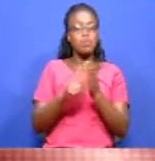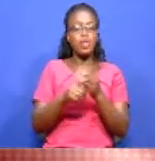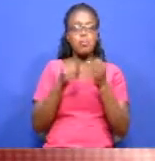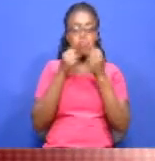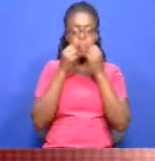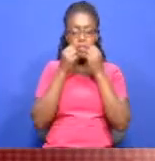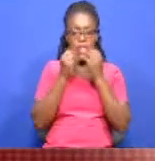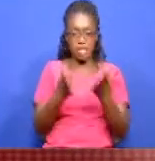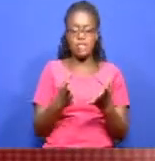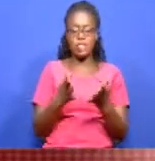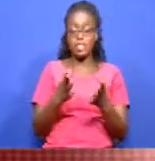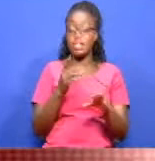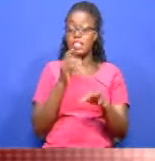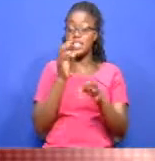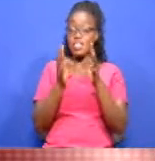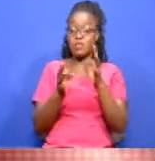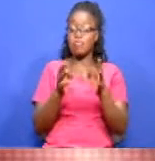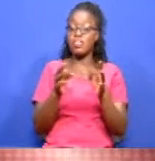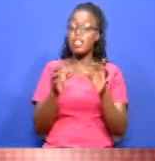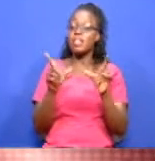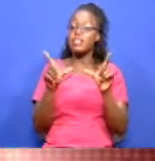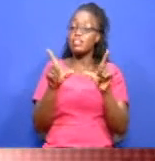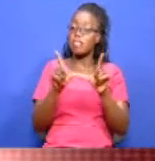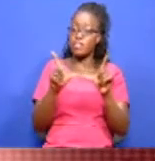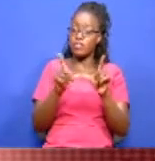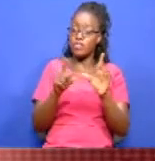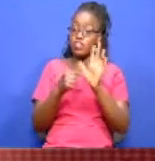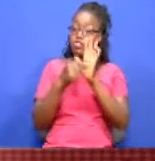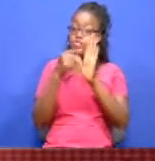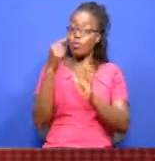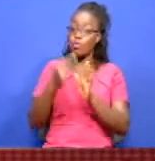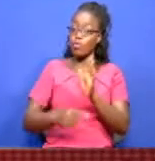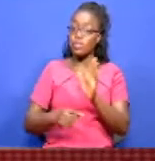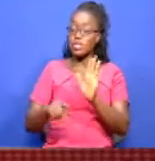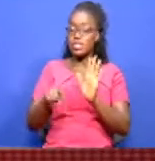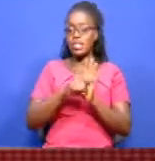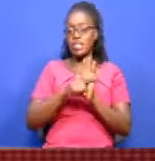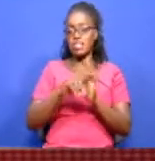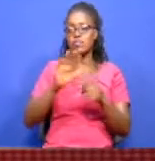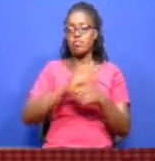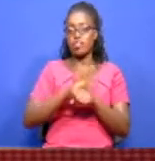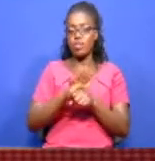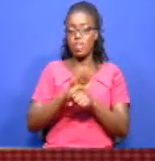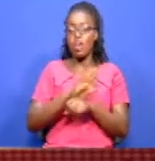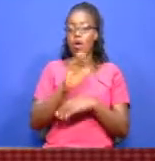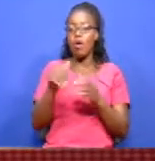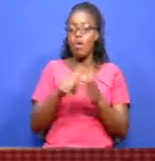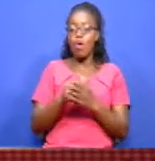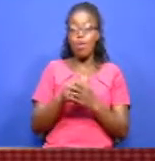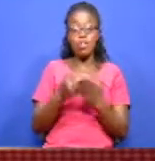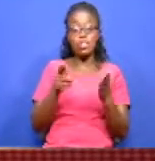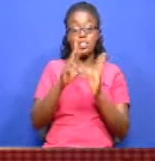the COVID-19 free certificate. All these measures are intended to